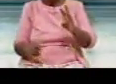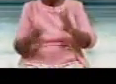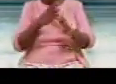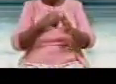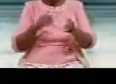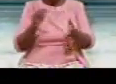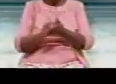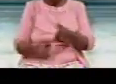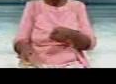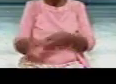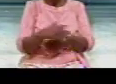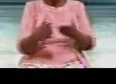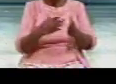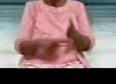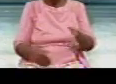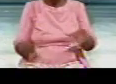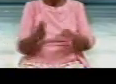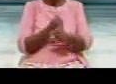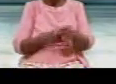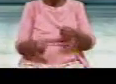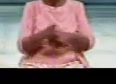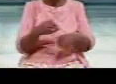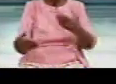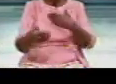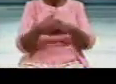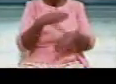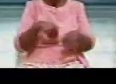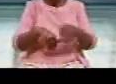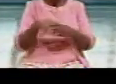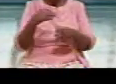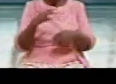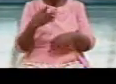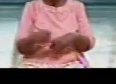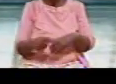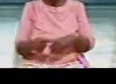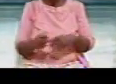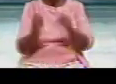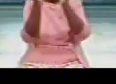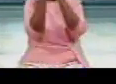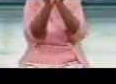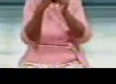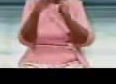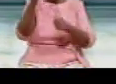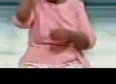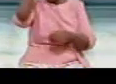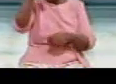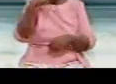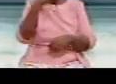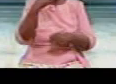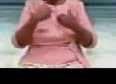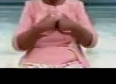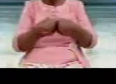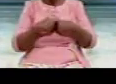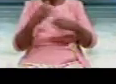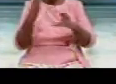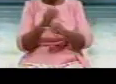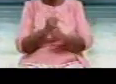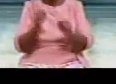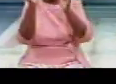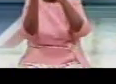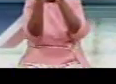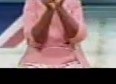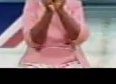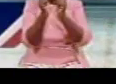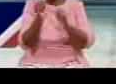recover themselves out of the snare of the devil, who are taken captive by